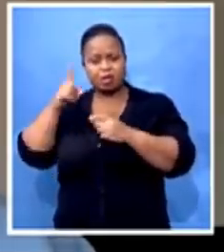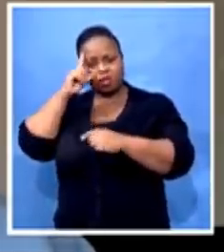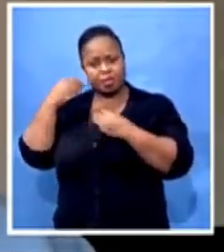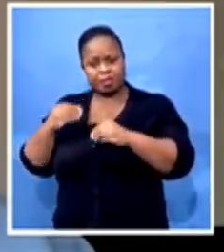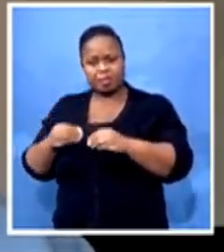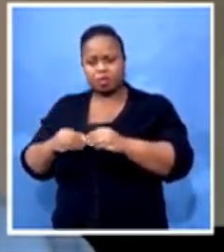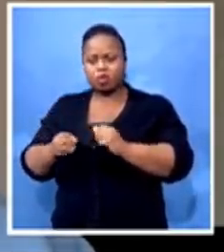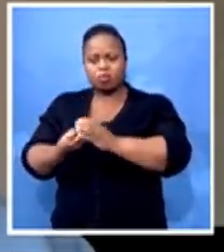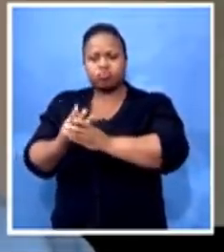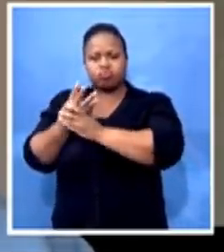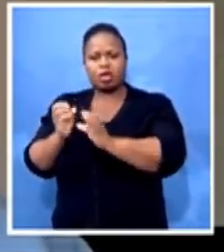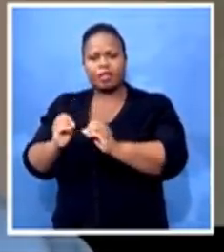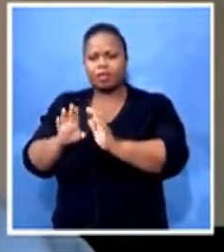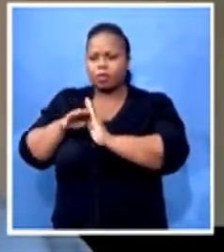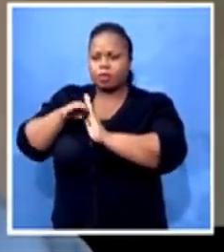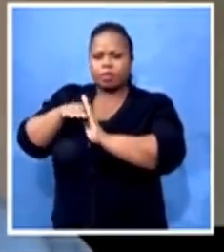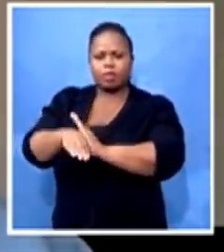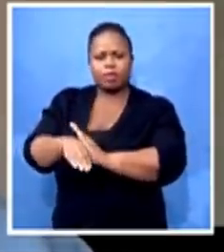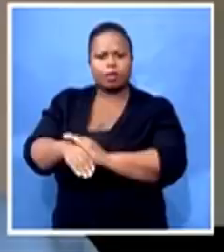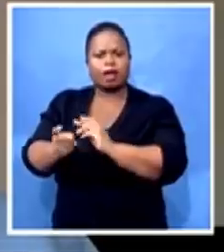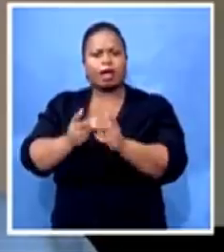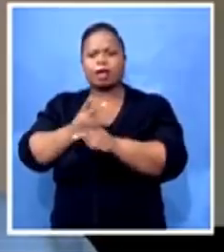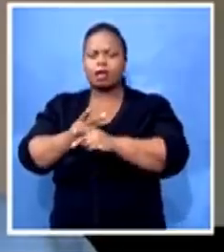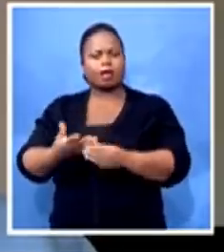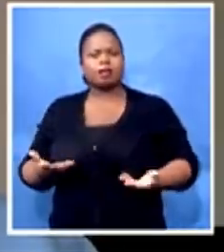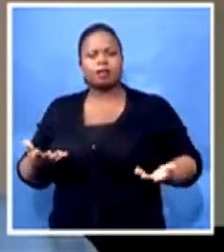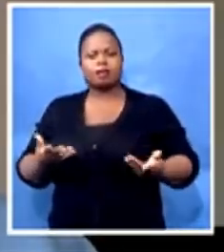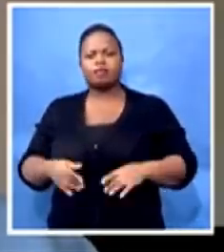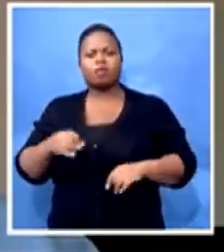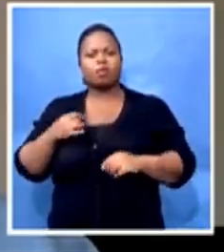creating a substantial number of jobs, and